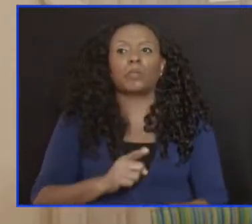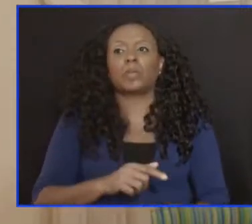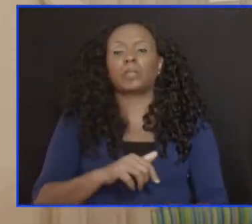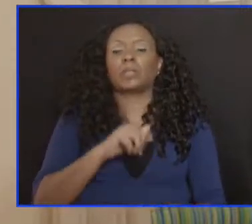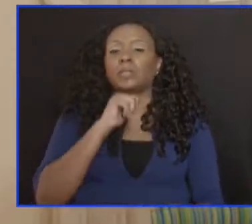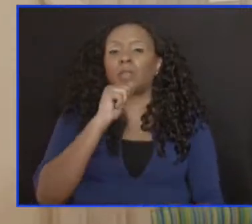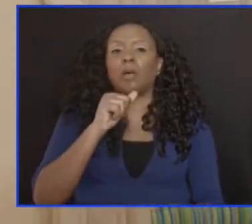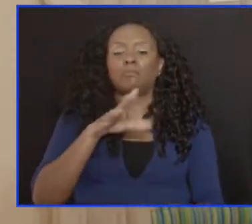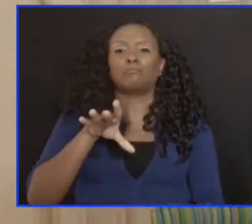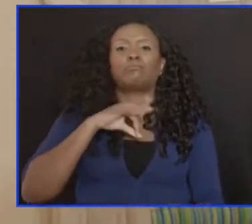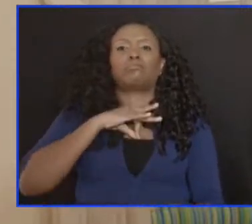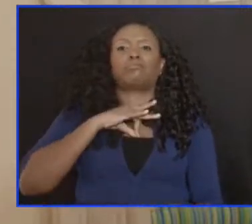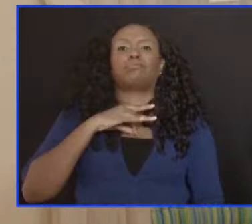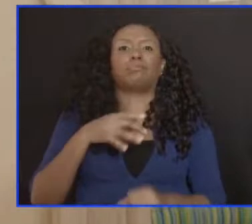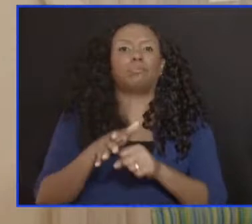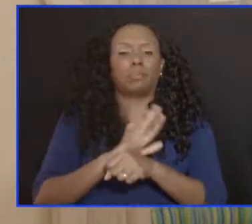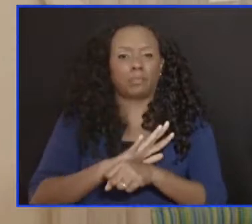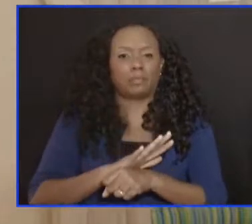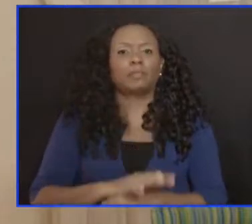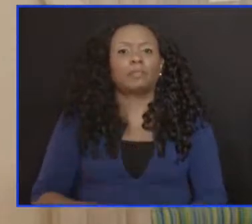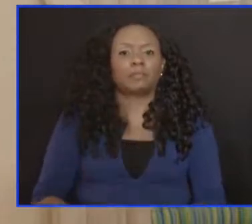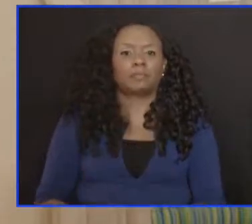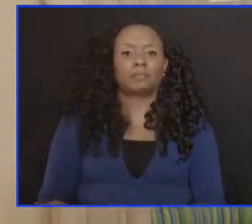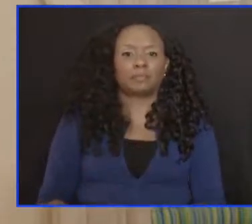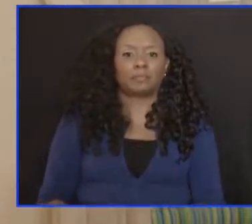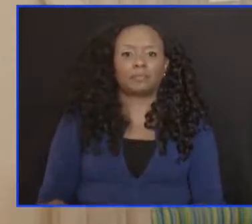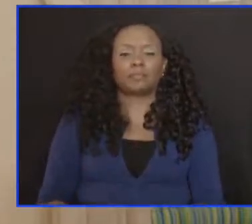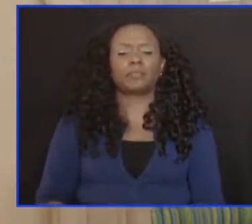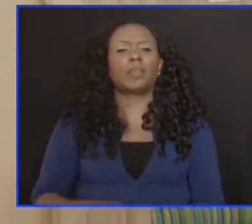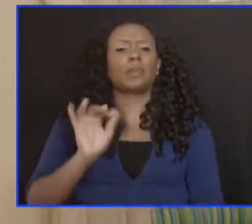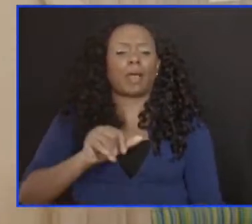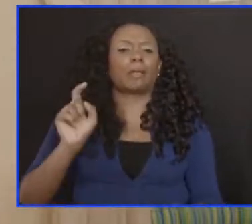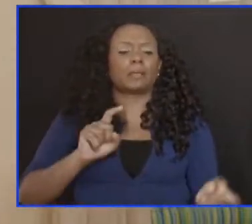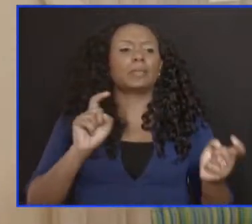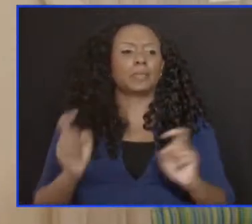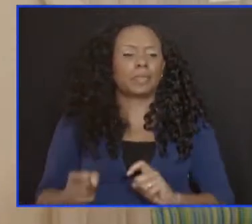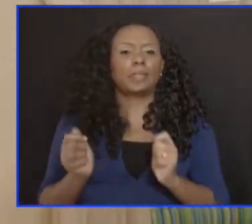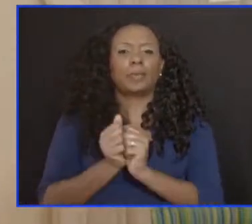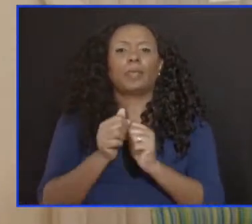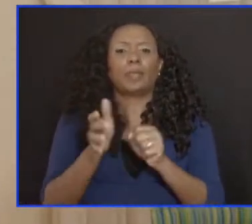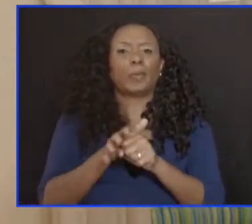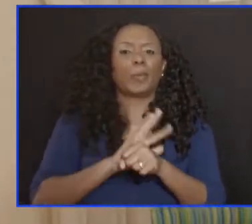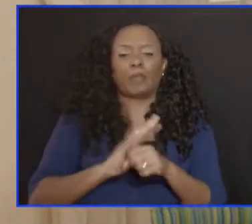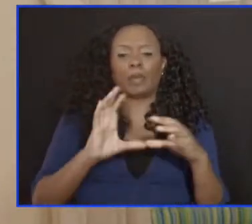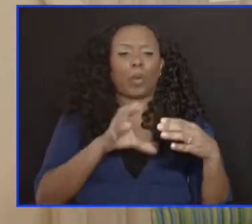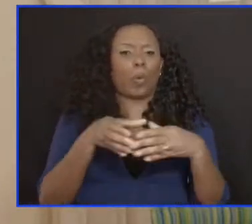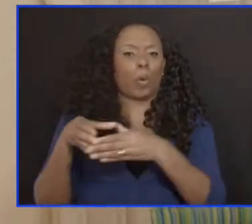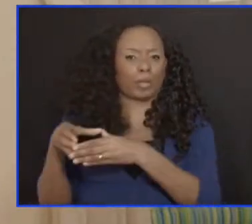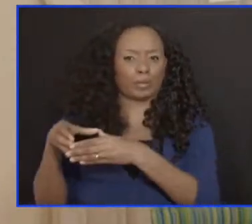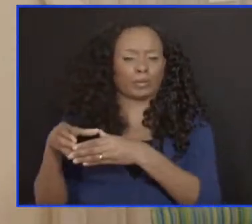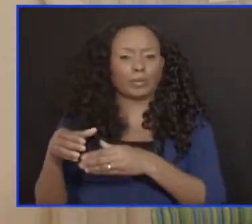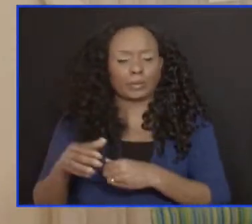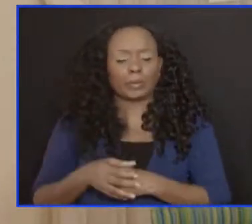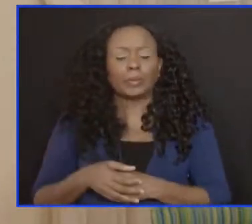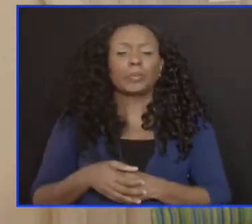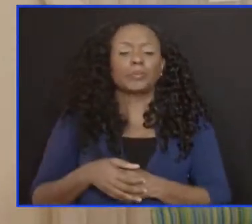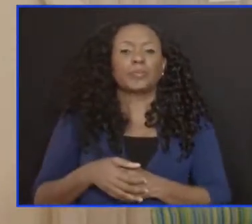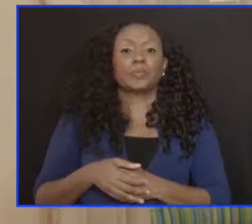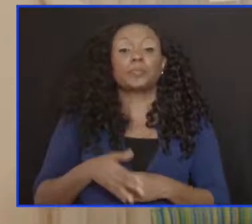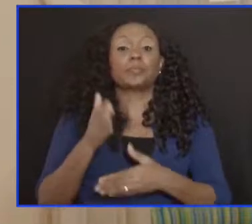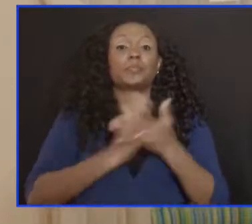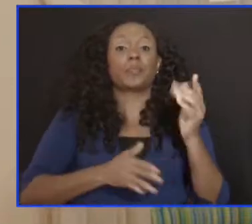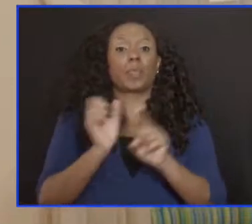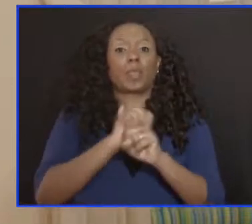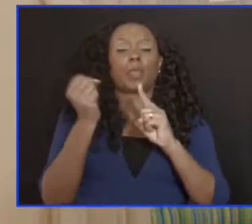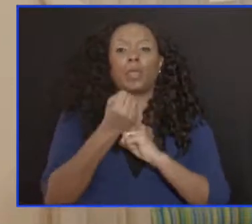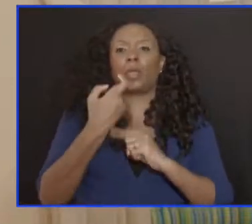the other change that was made in terms of the length of time of quarantine once testing is involved. So there's some circumstances in